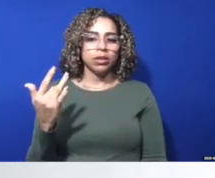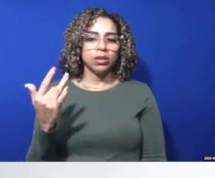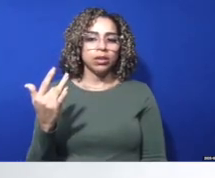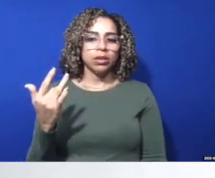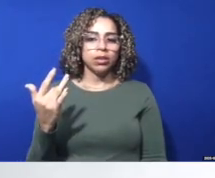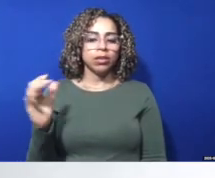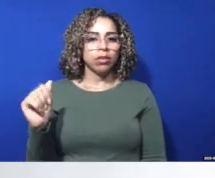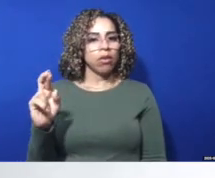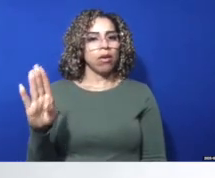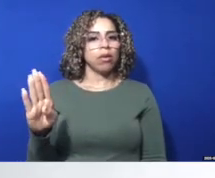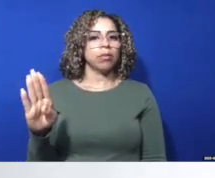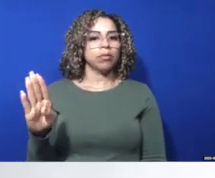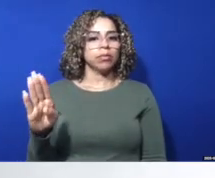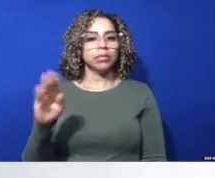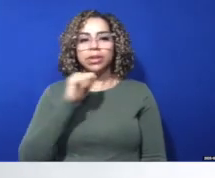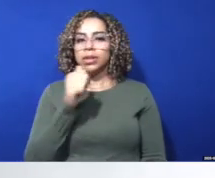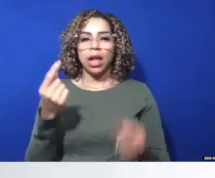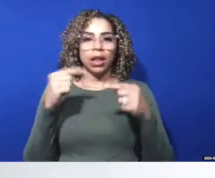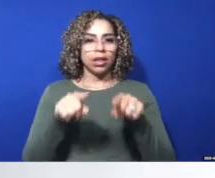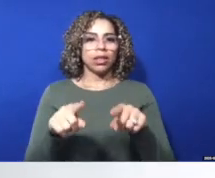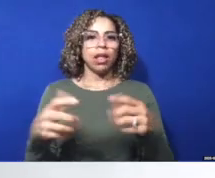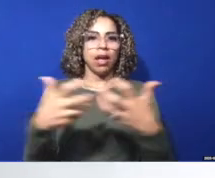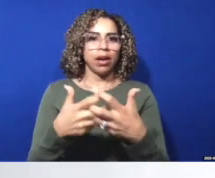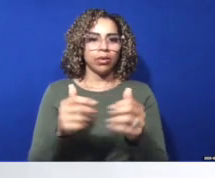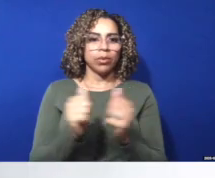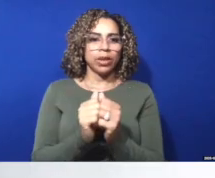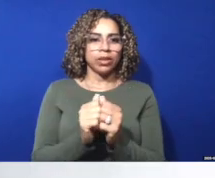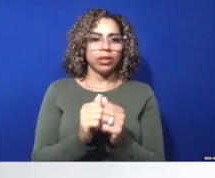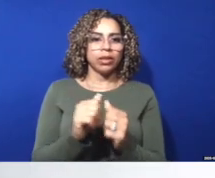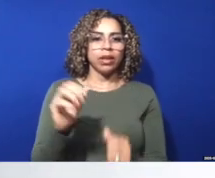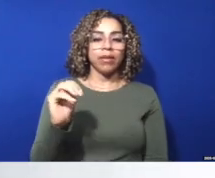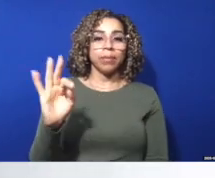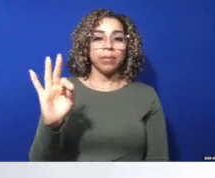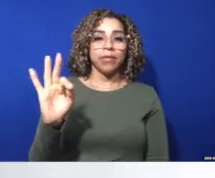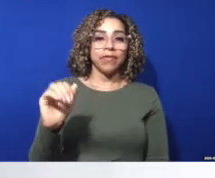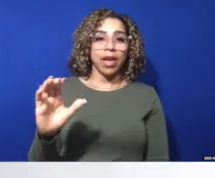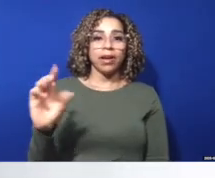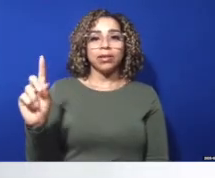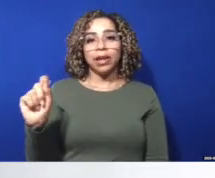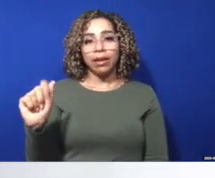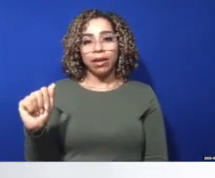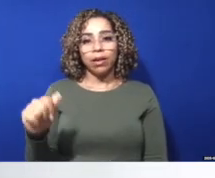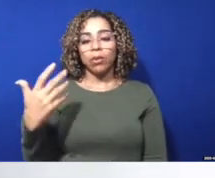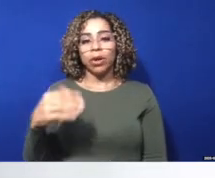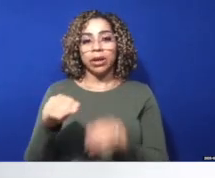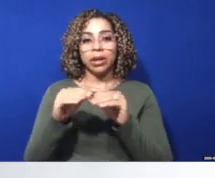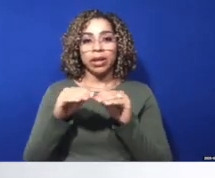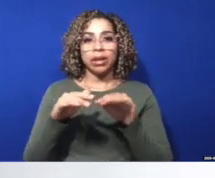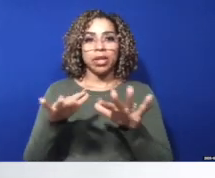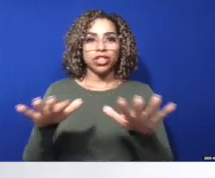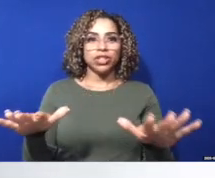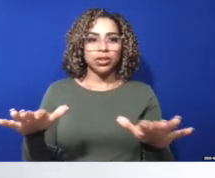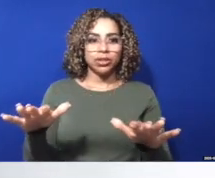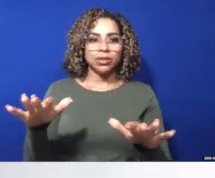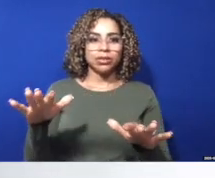CARB didn't align that with the data in MFAC or emissions data in general. We've previously found